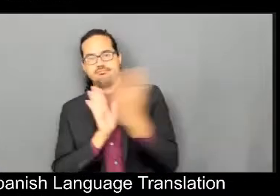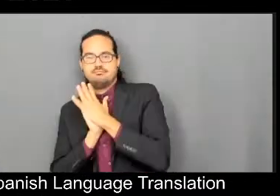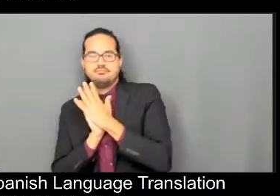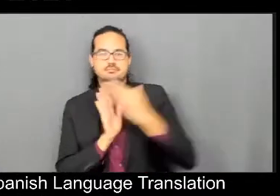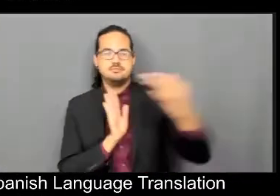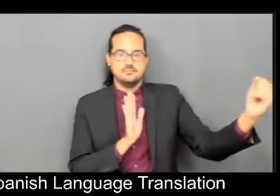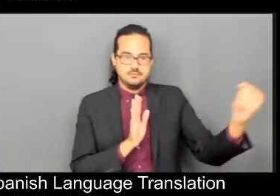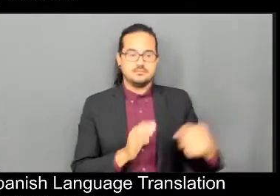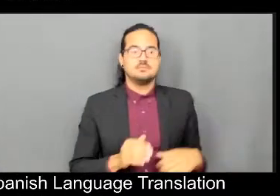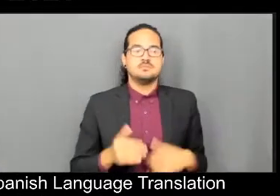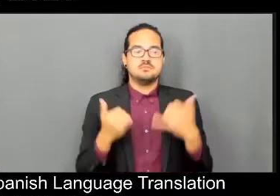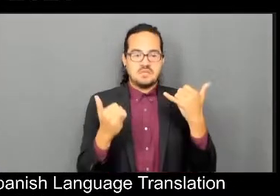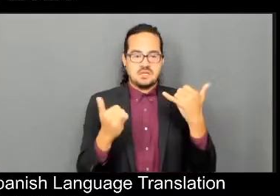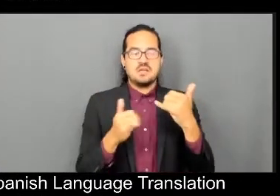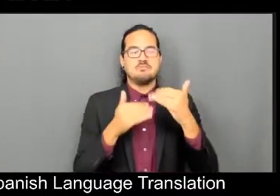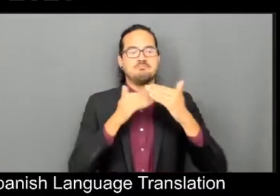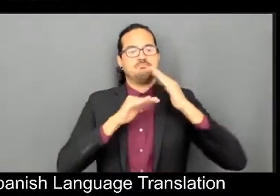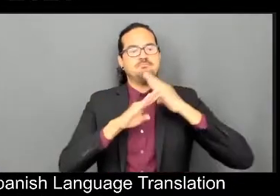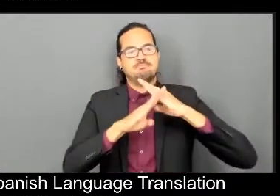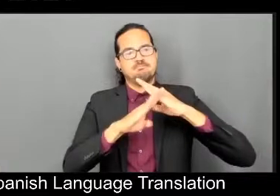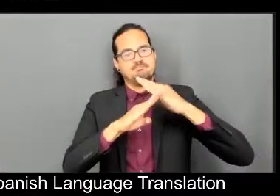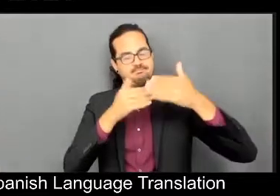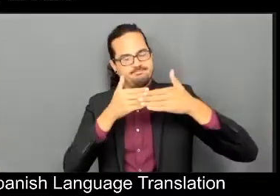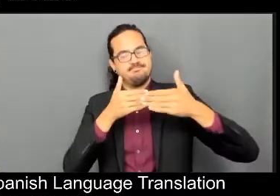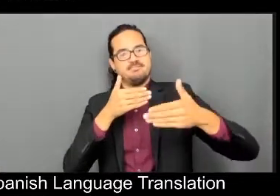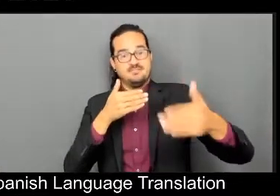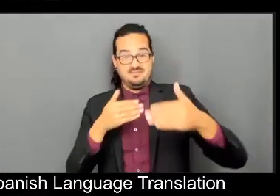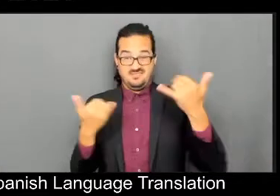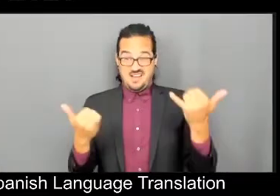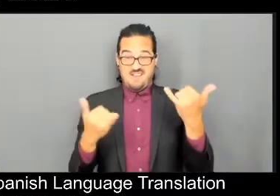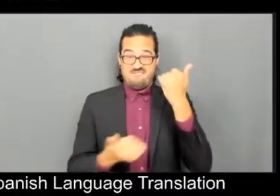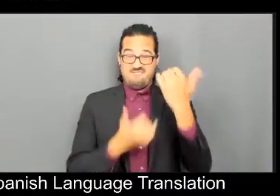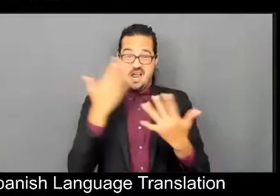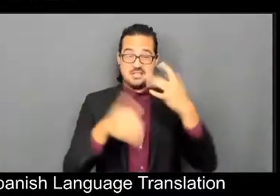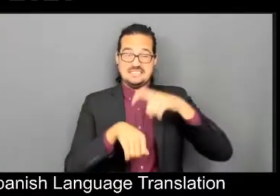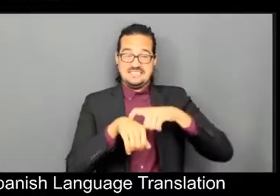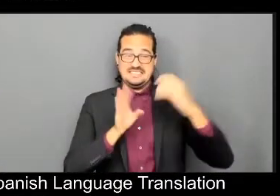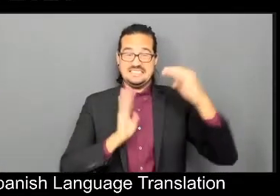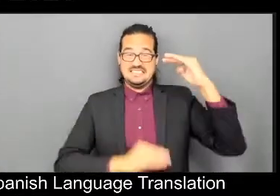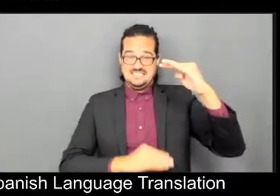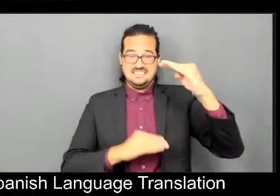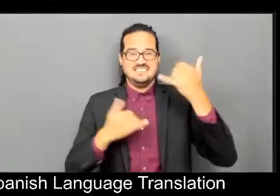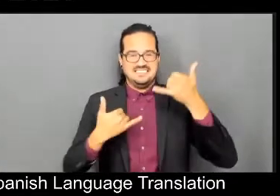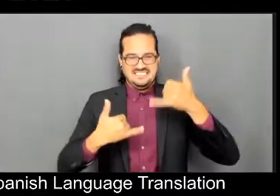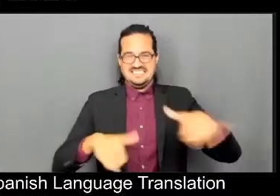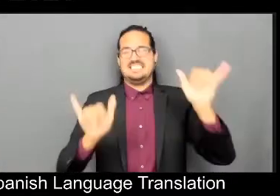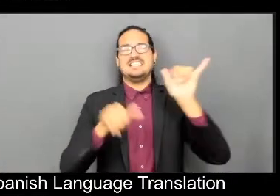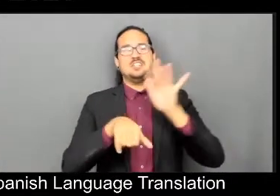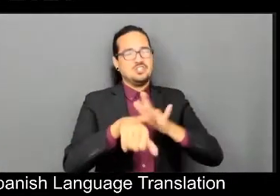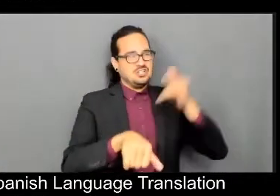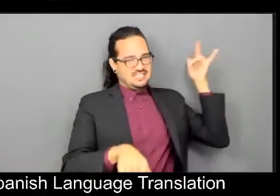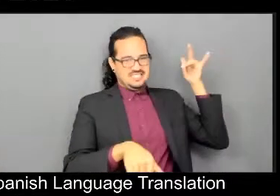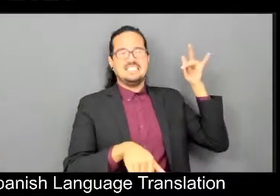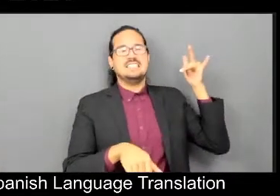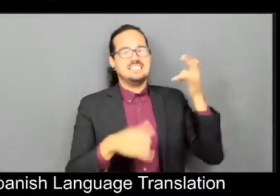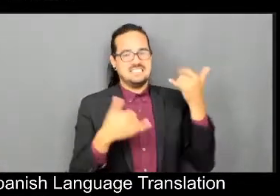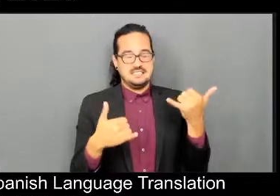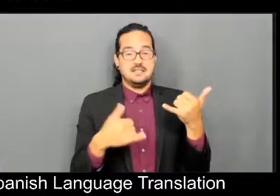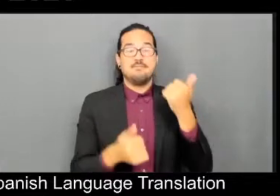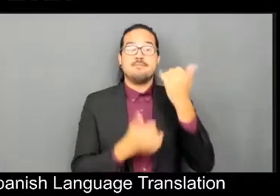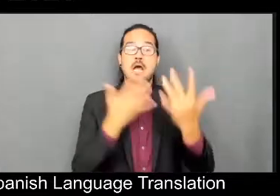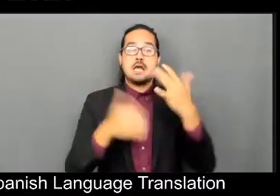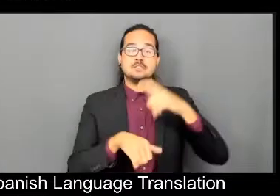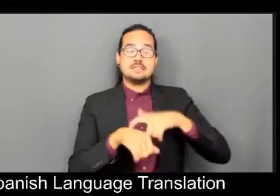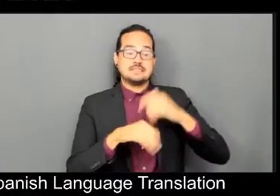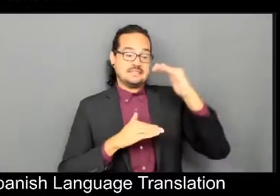that this will be here for a little bit yet, where season-ending rains aren't predicted right away, so we need to decrease those fuels, and one of the